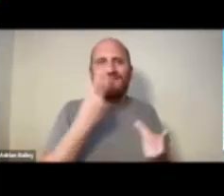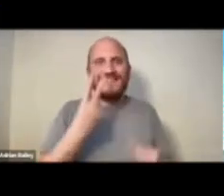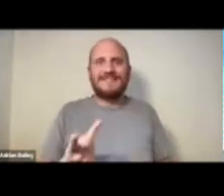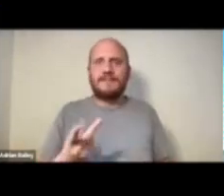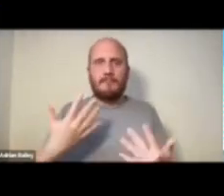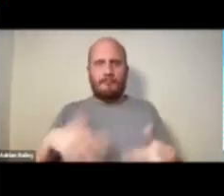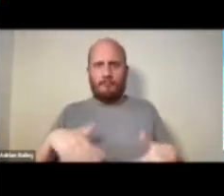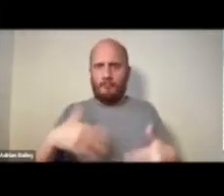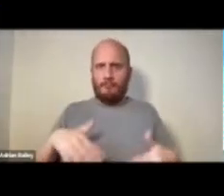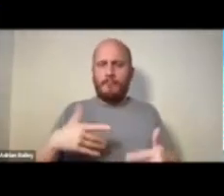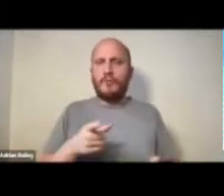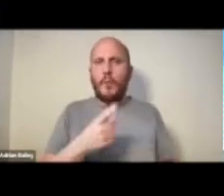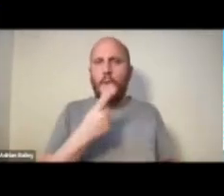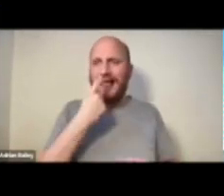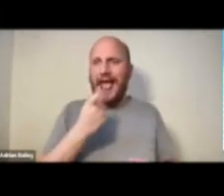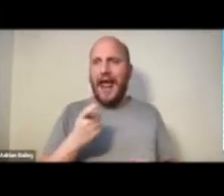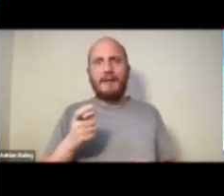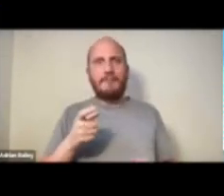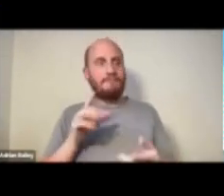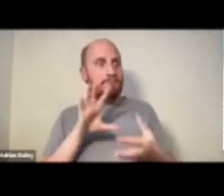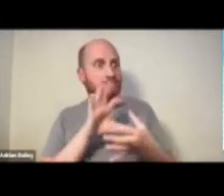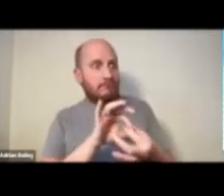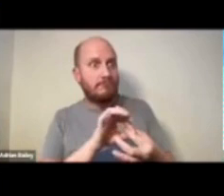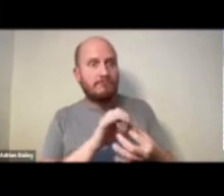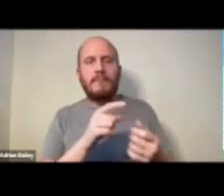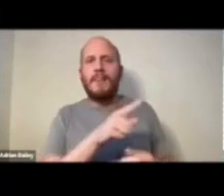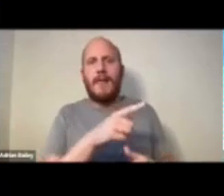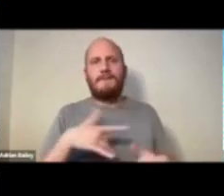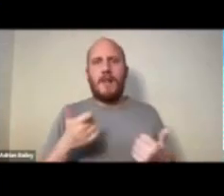to people and it can brighten the day.